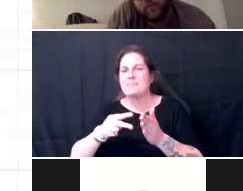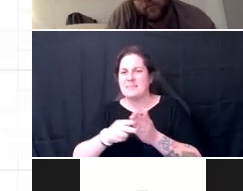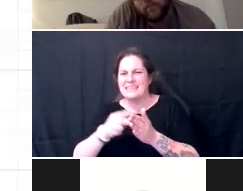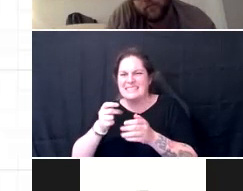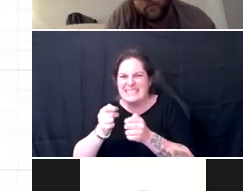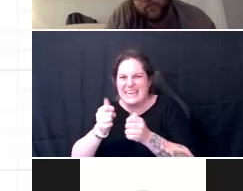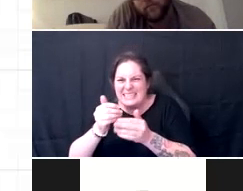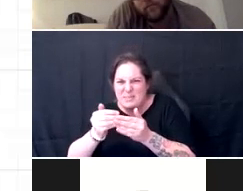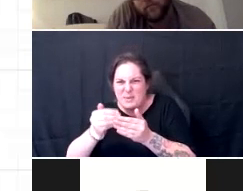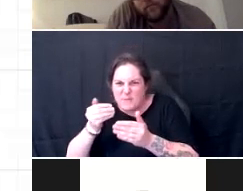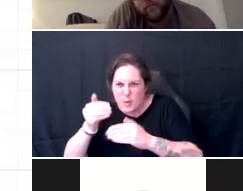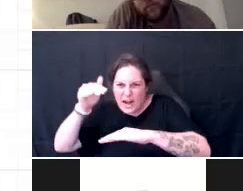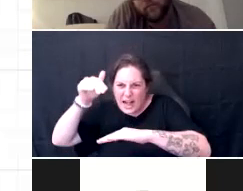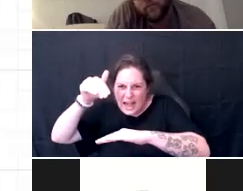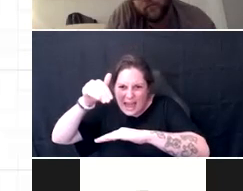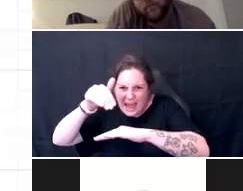hits the ground.